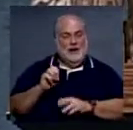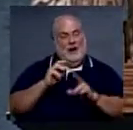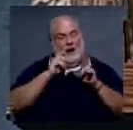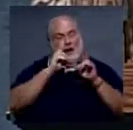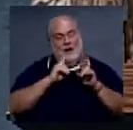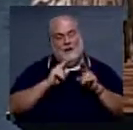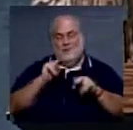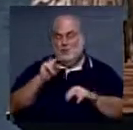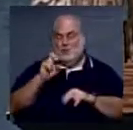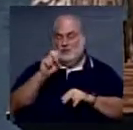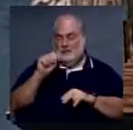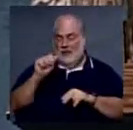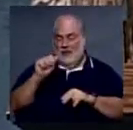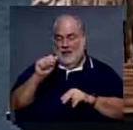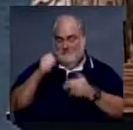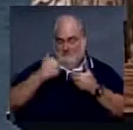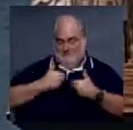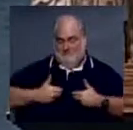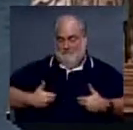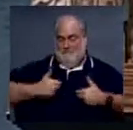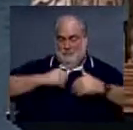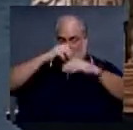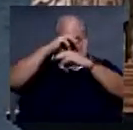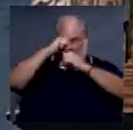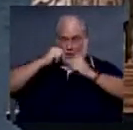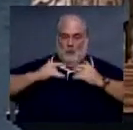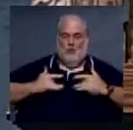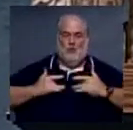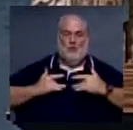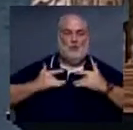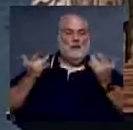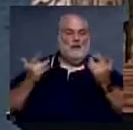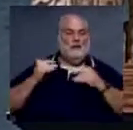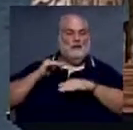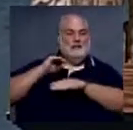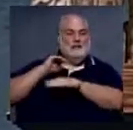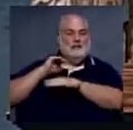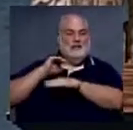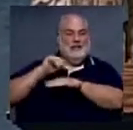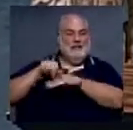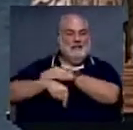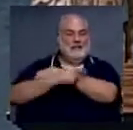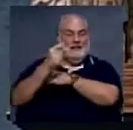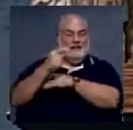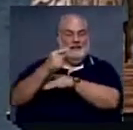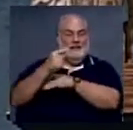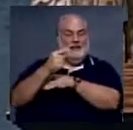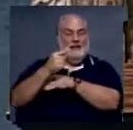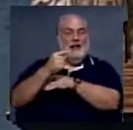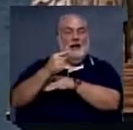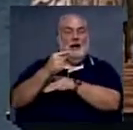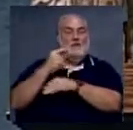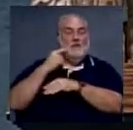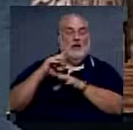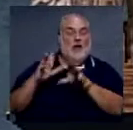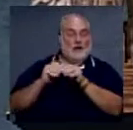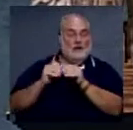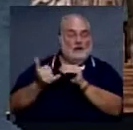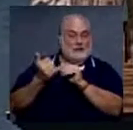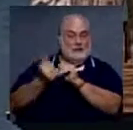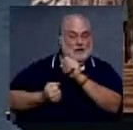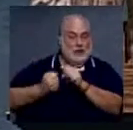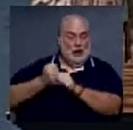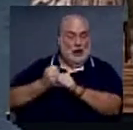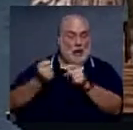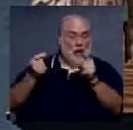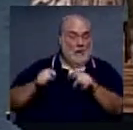as president, and the board, we're really excited about this year's conference that's going to be held in Memphis, Tennessee, May 25th through the